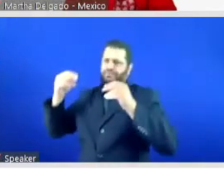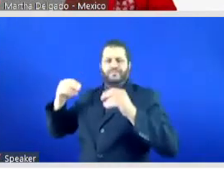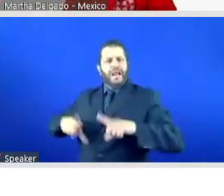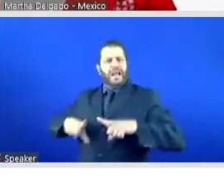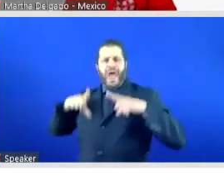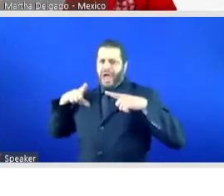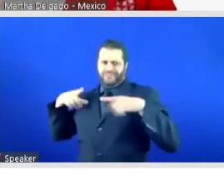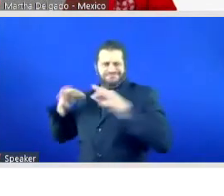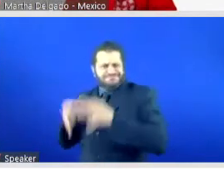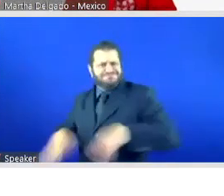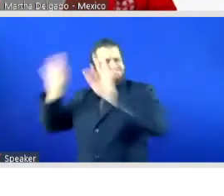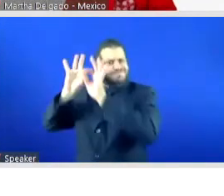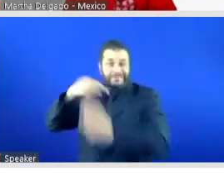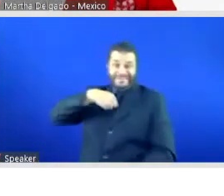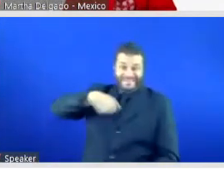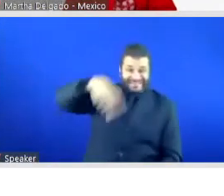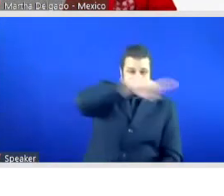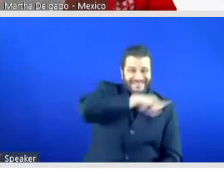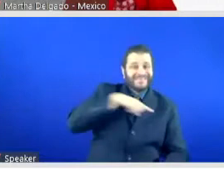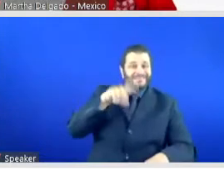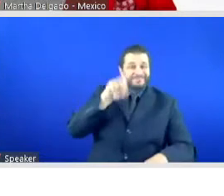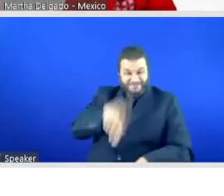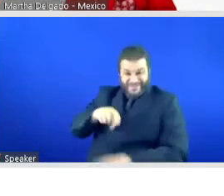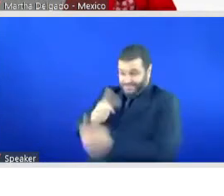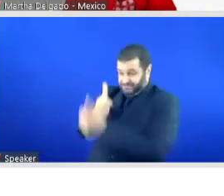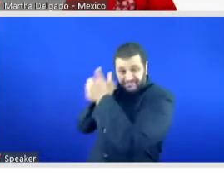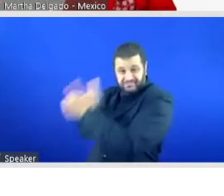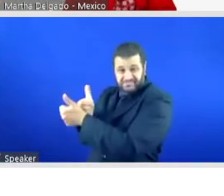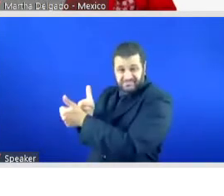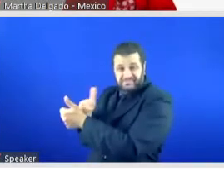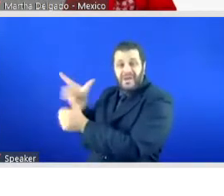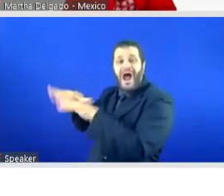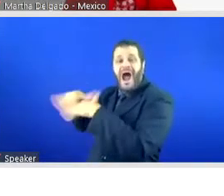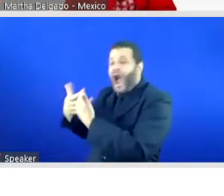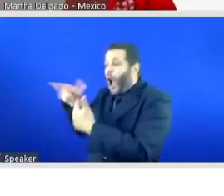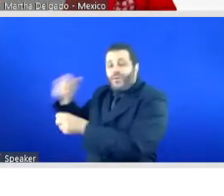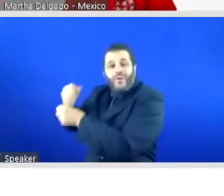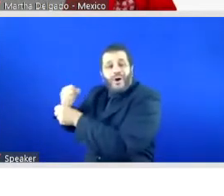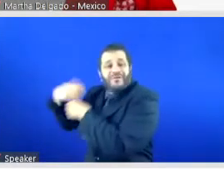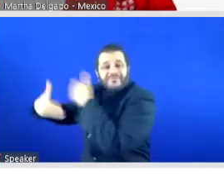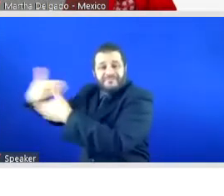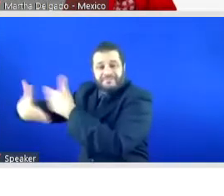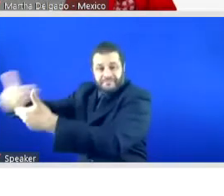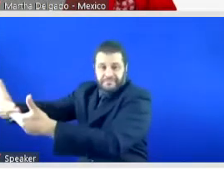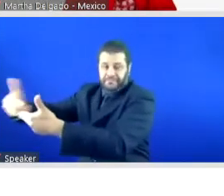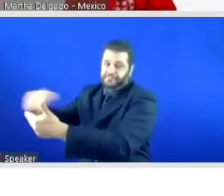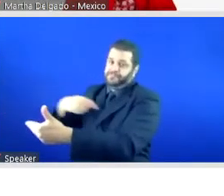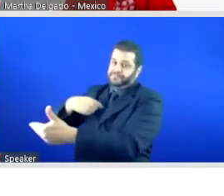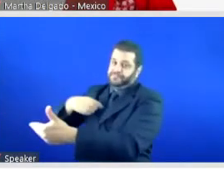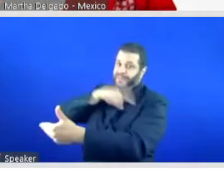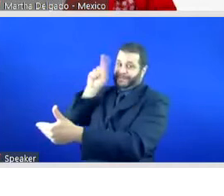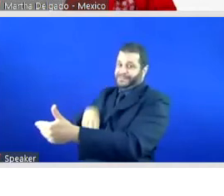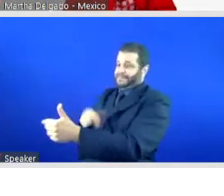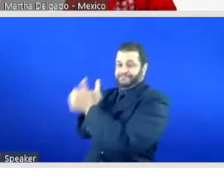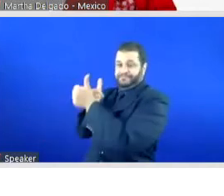and work together in a way that we can be able to all live and leave the world a better world. Again, don't work